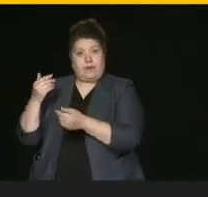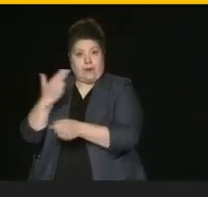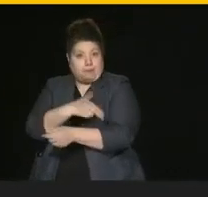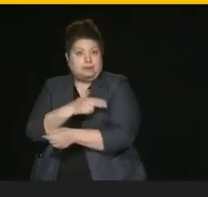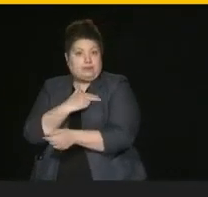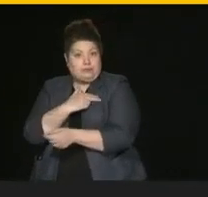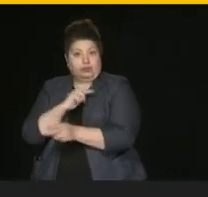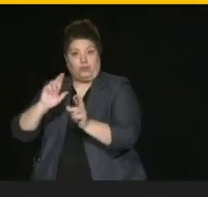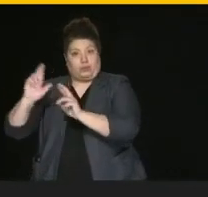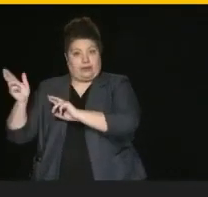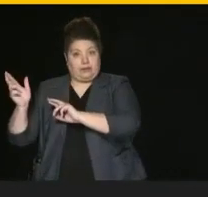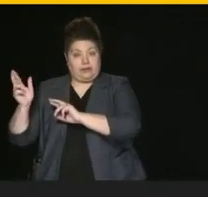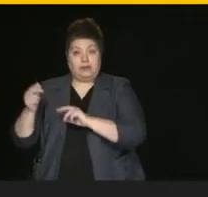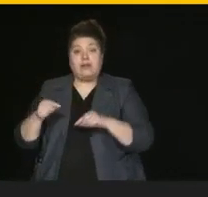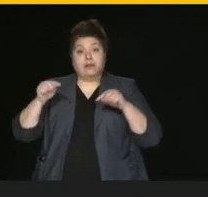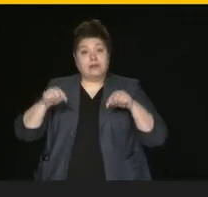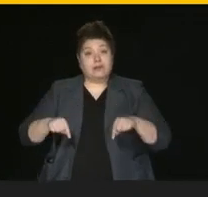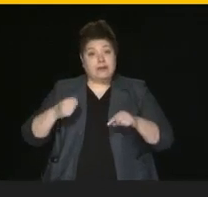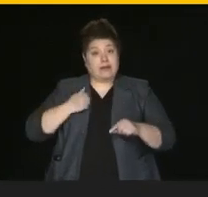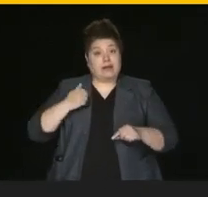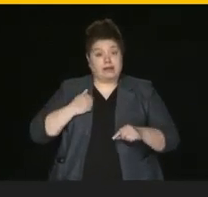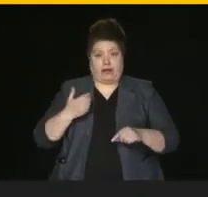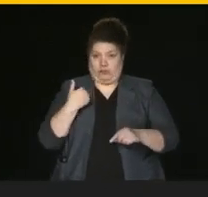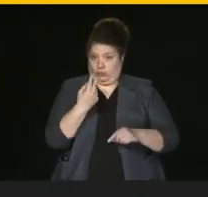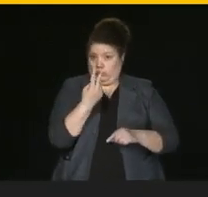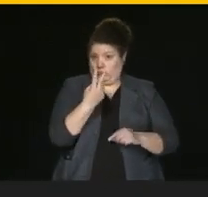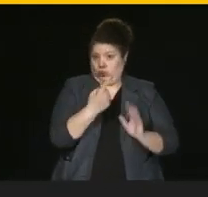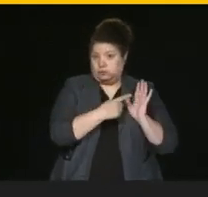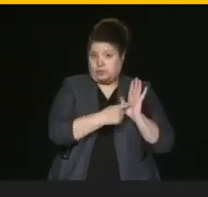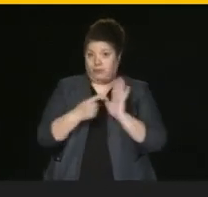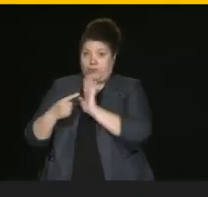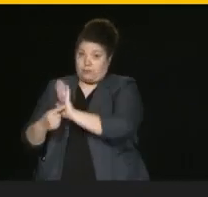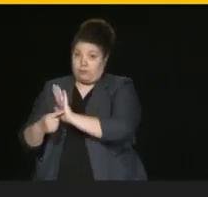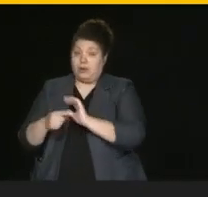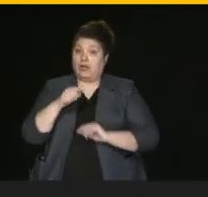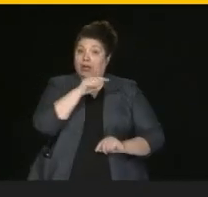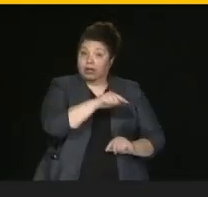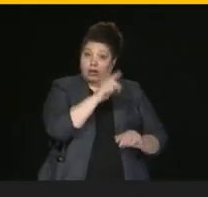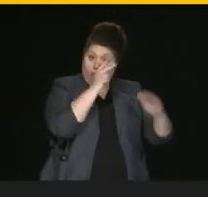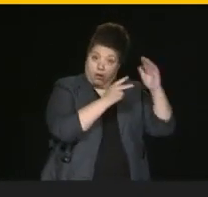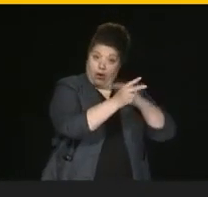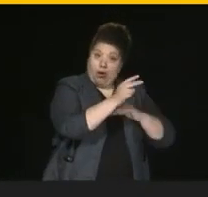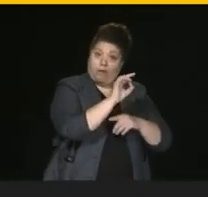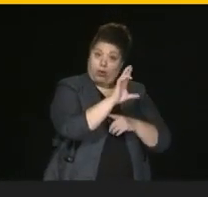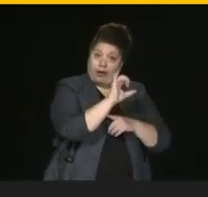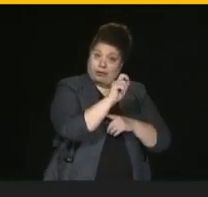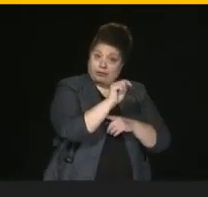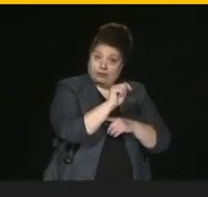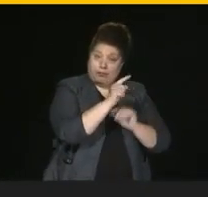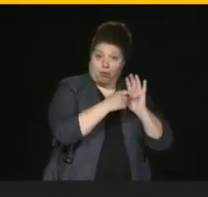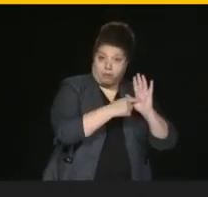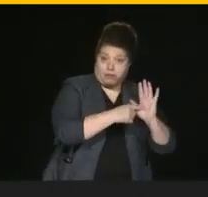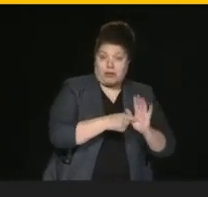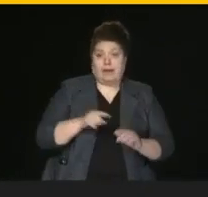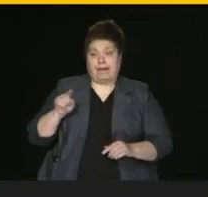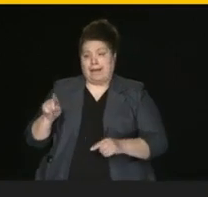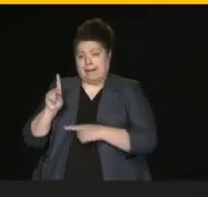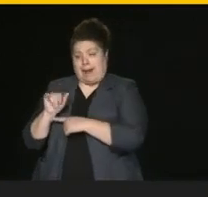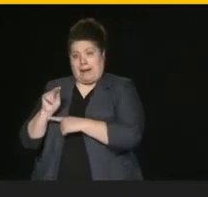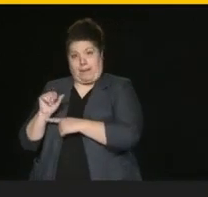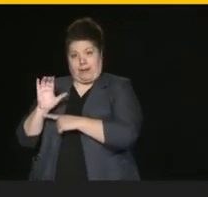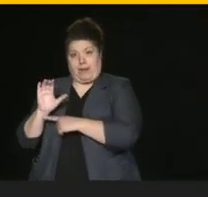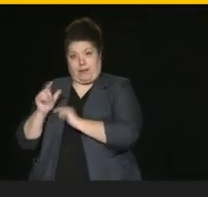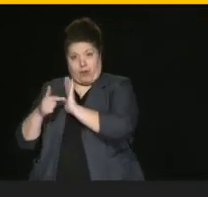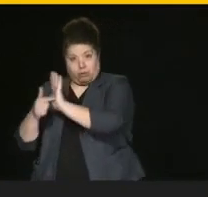approaches, forecasting and dynamic models. Forecasting models use actual